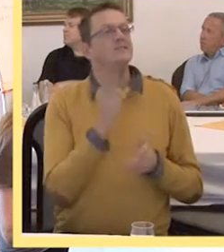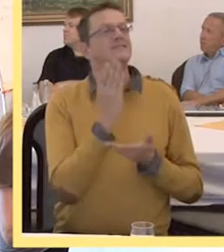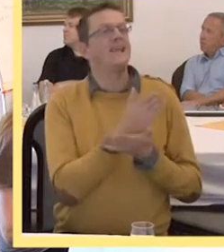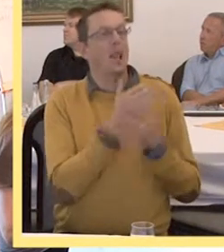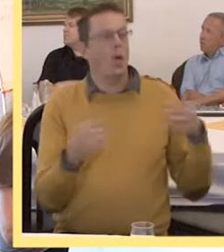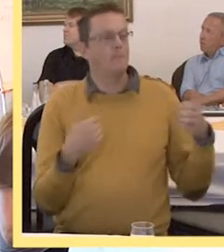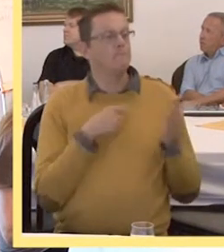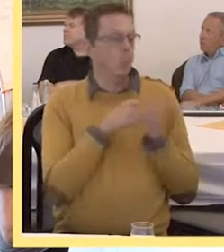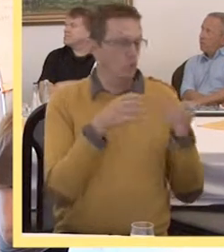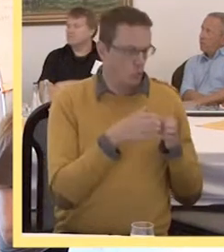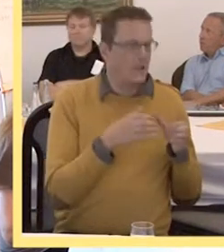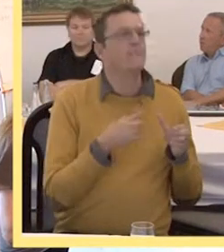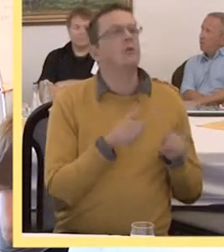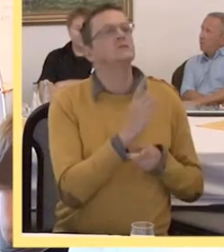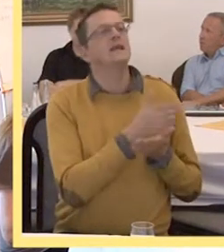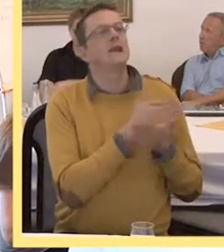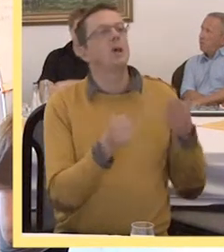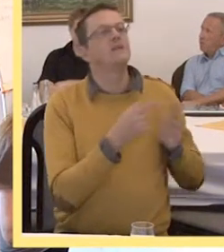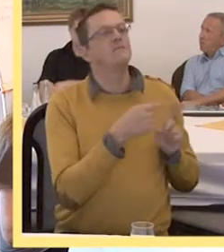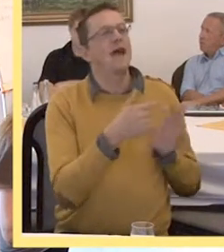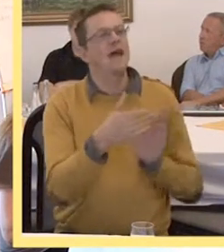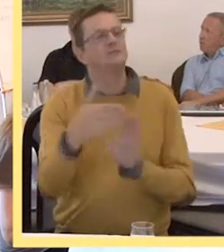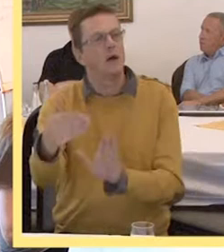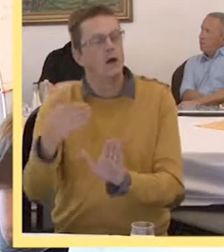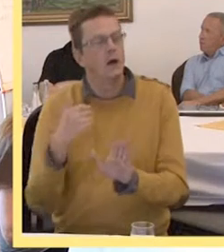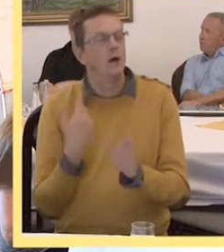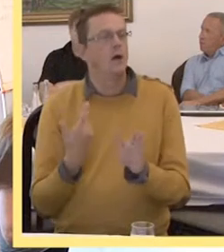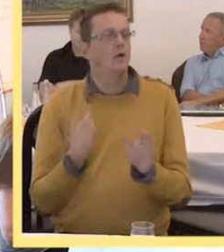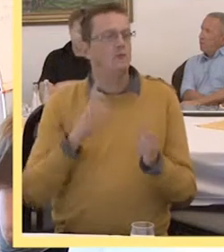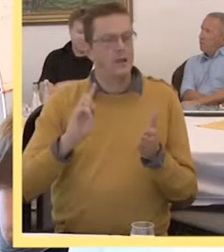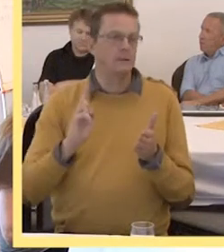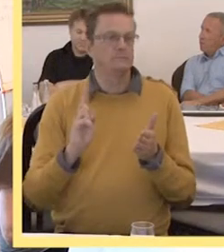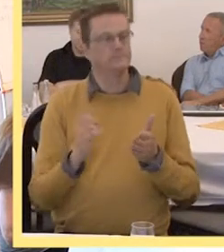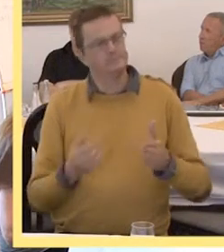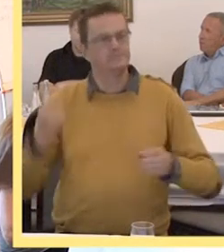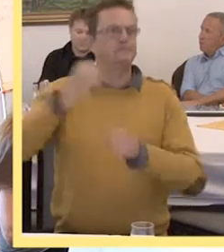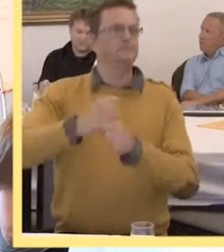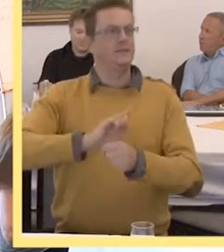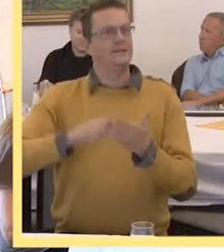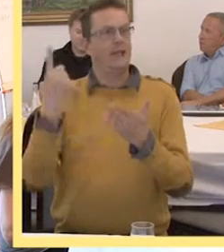phases: prevention preparedness, response recovery, and recovery to long-term phase.